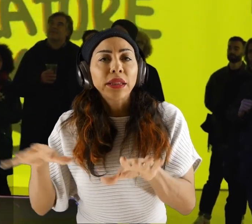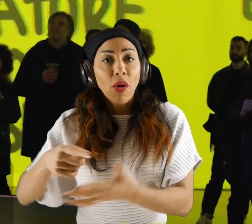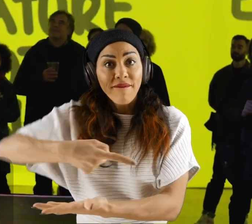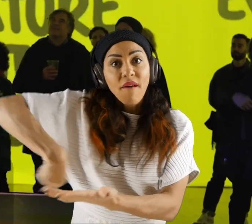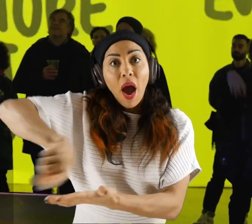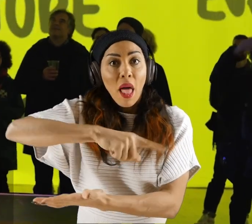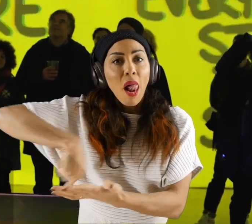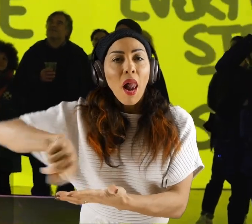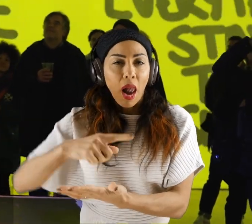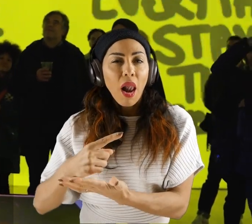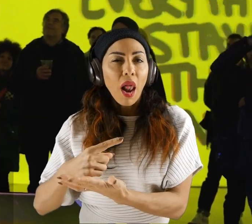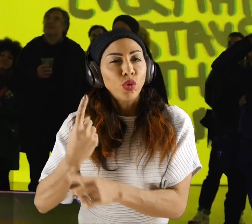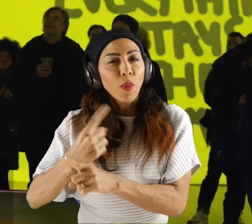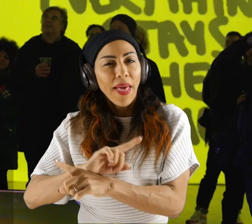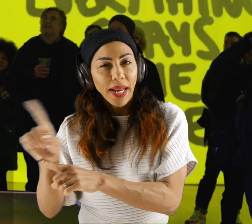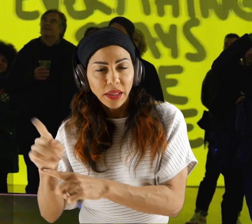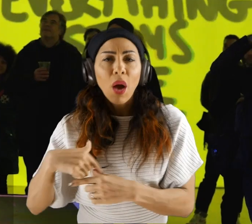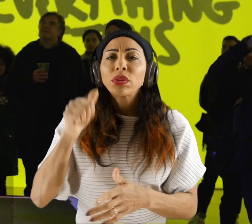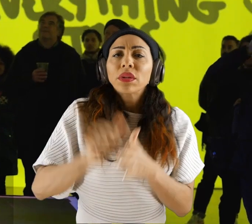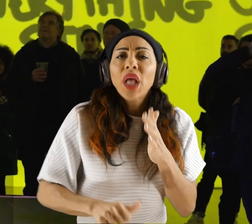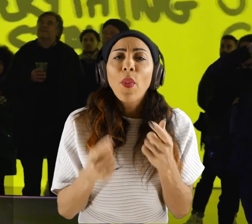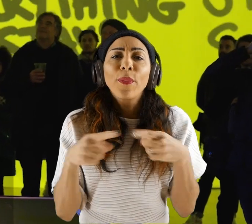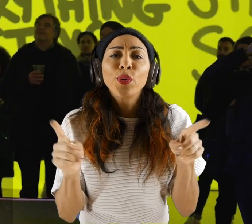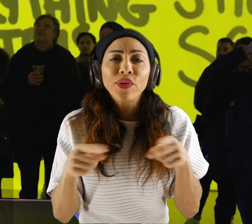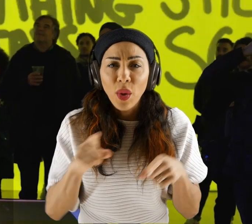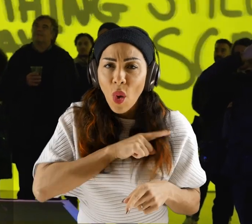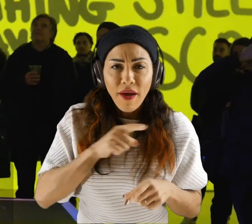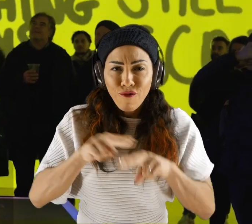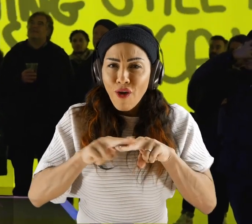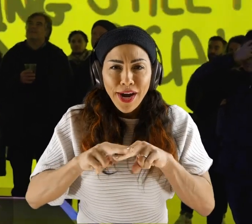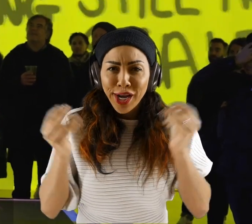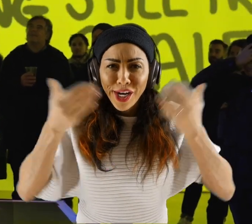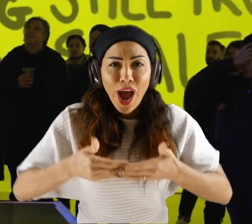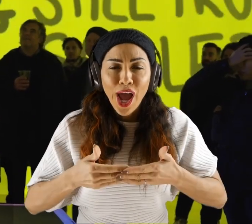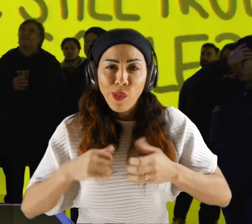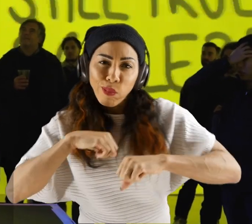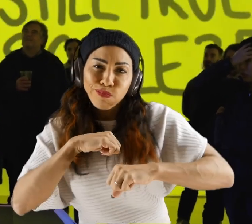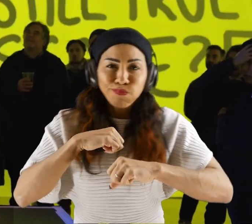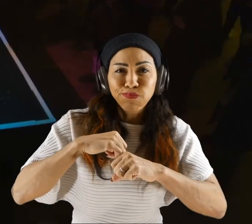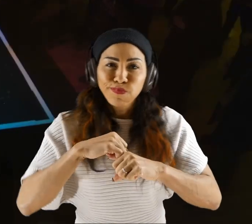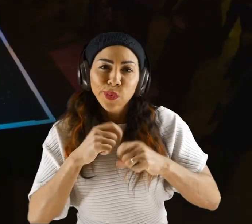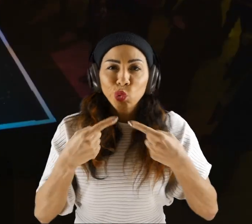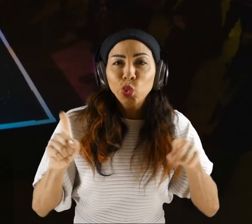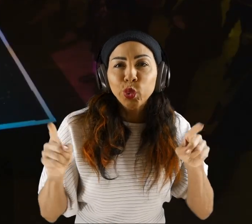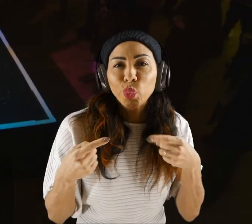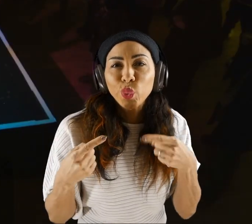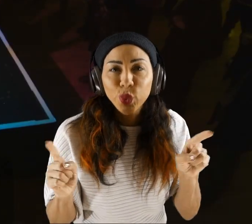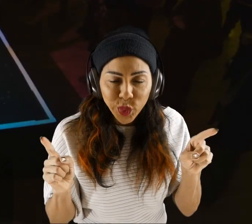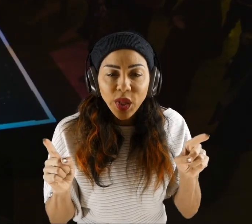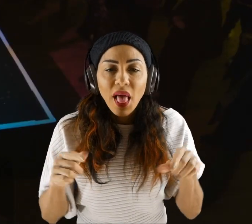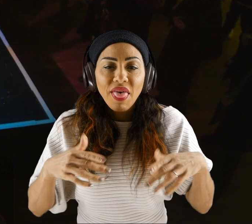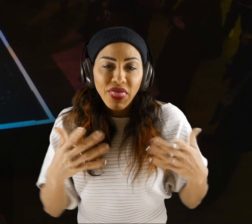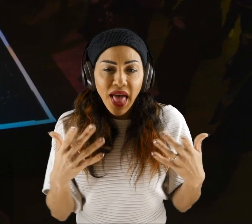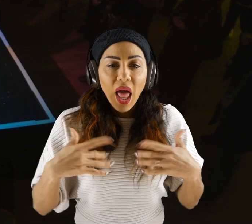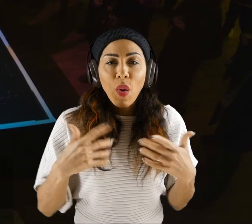So maybe we'll start with the music, because it's Friday night, we'll have a little bounce around to some tunes, and then I'll